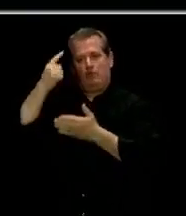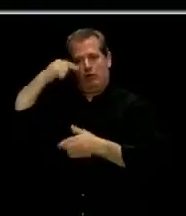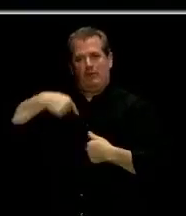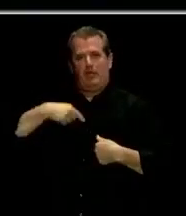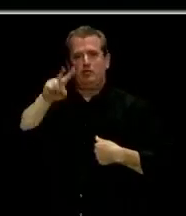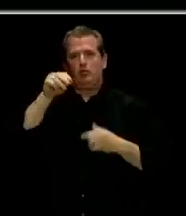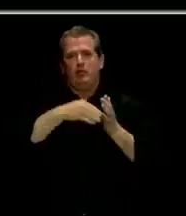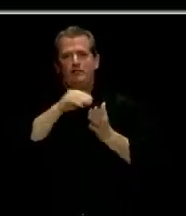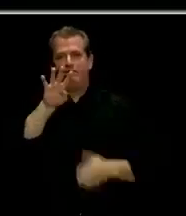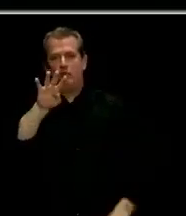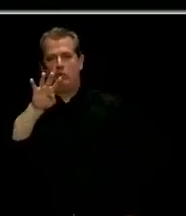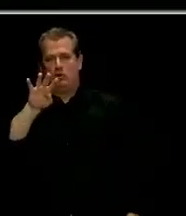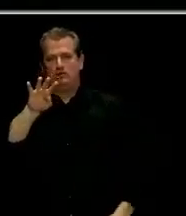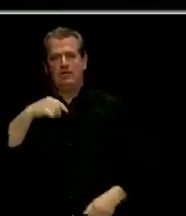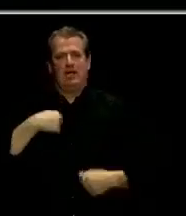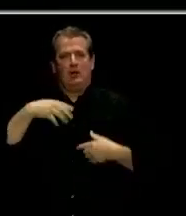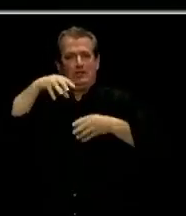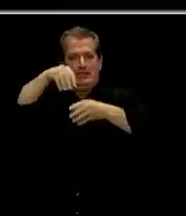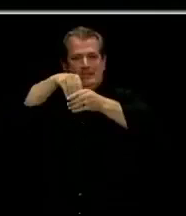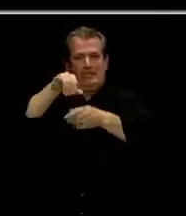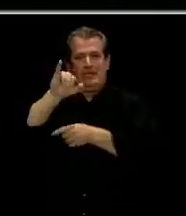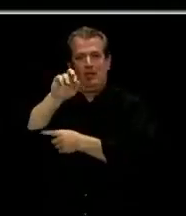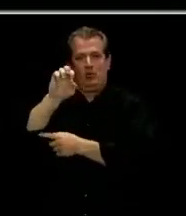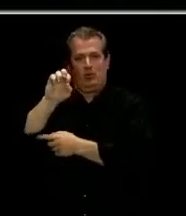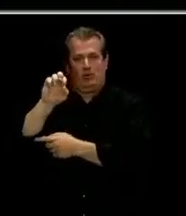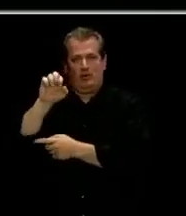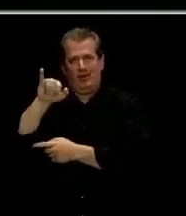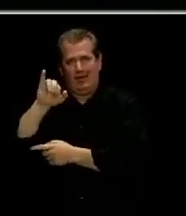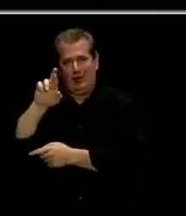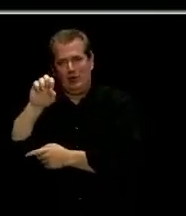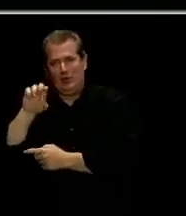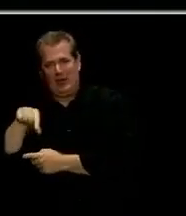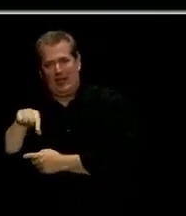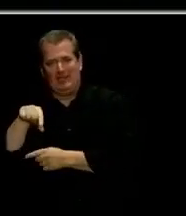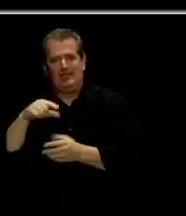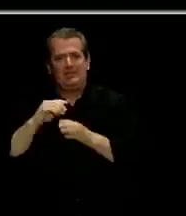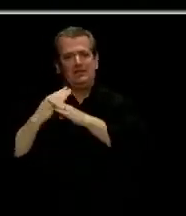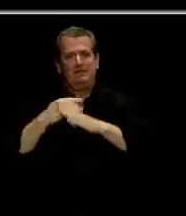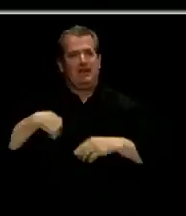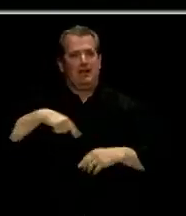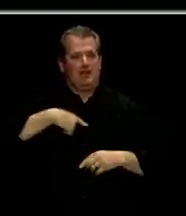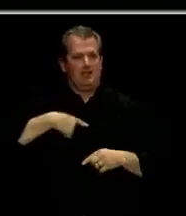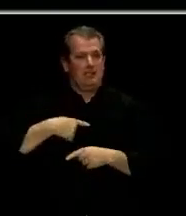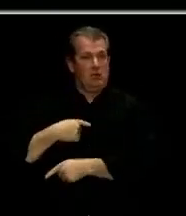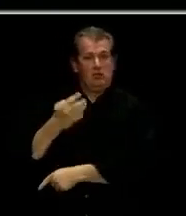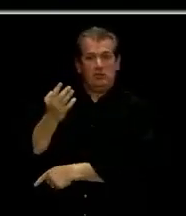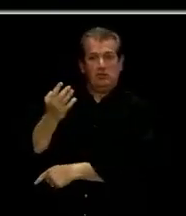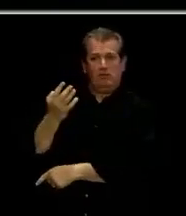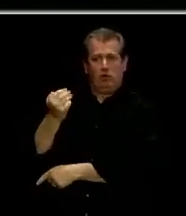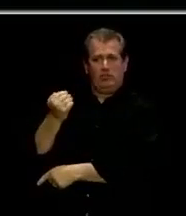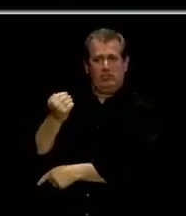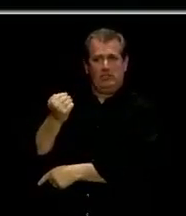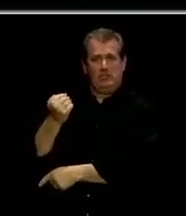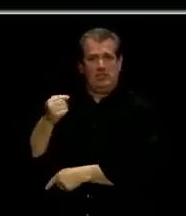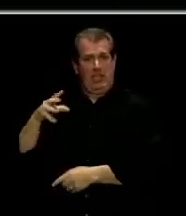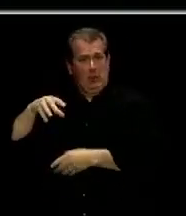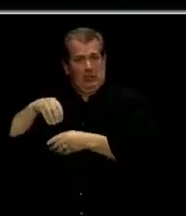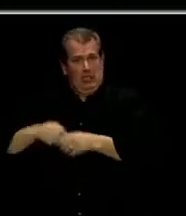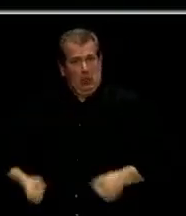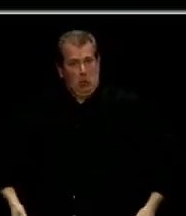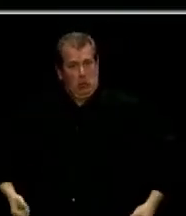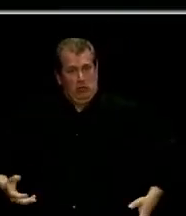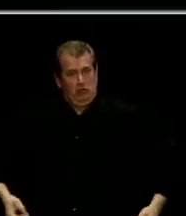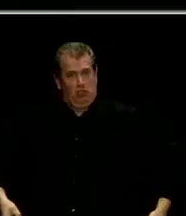was deployed forward in Iraq defending us. He was 14 years old. He knew I needed encouragement, and here he was in his wheelchair